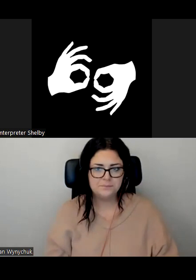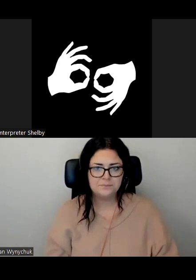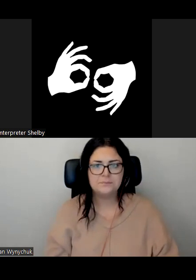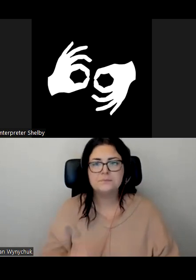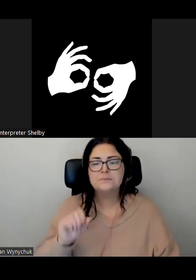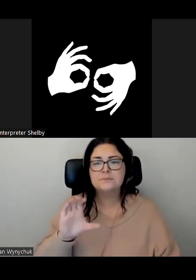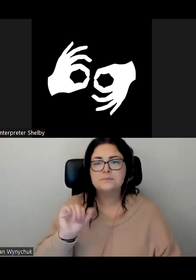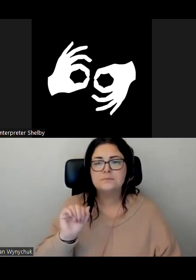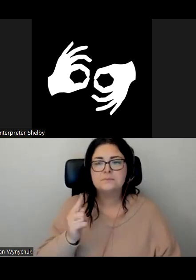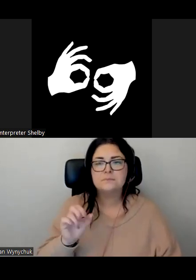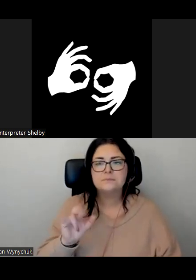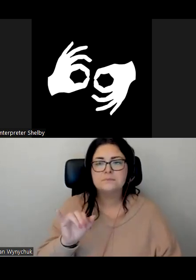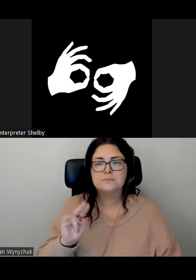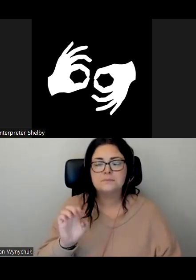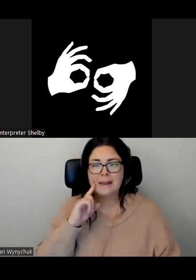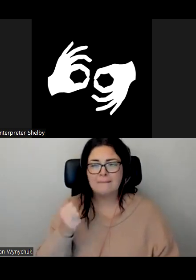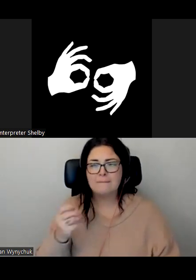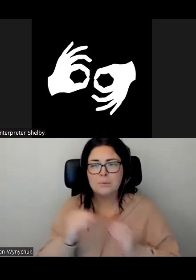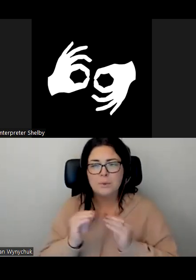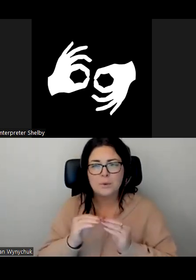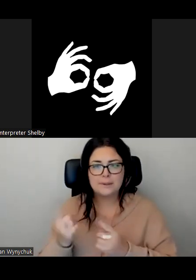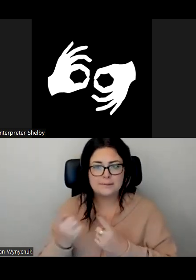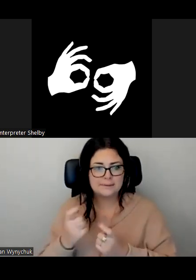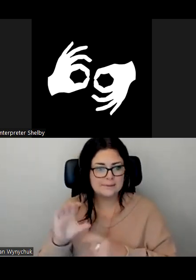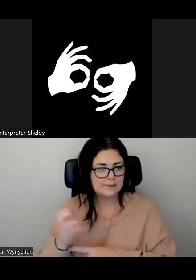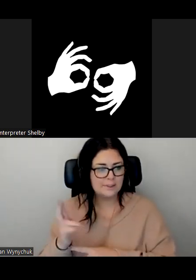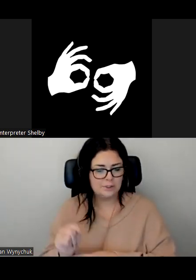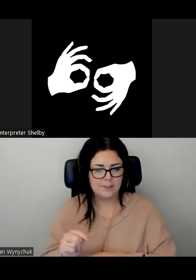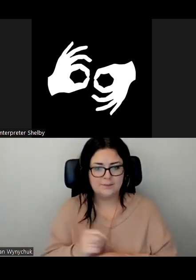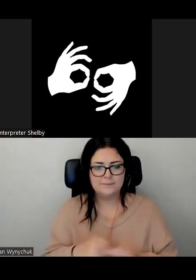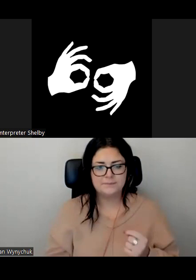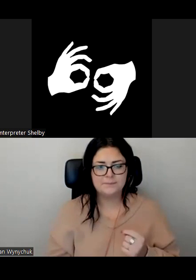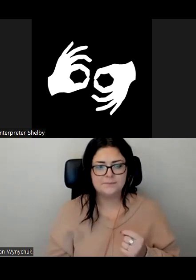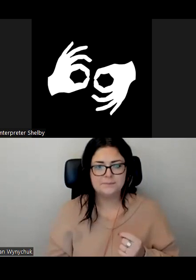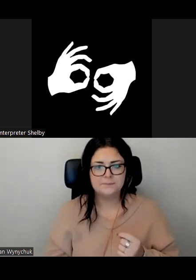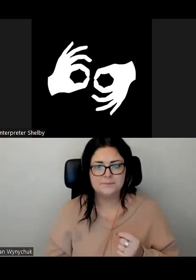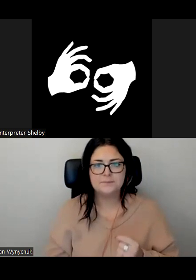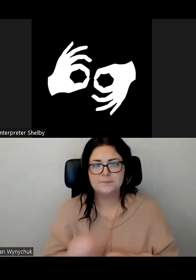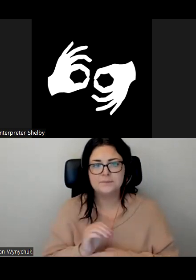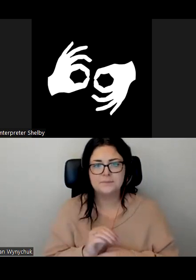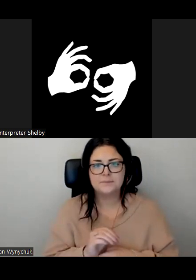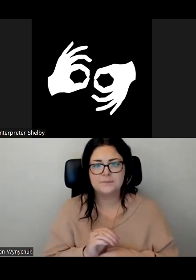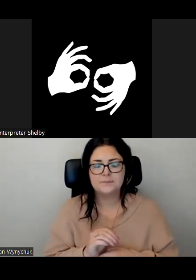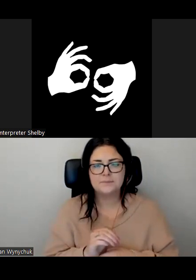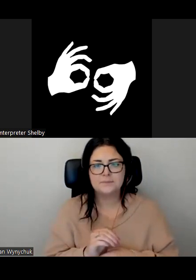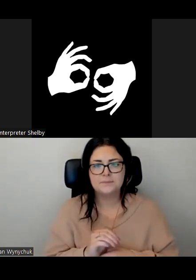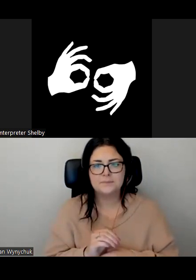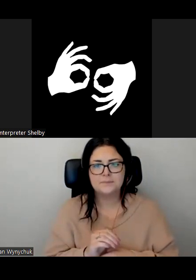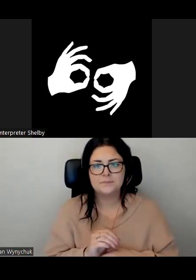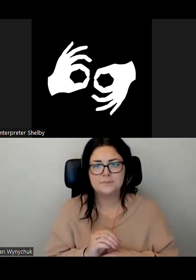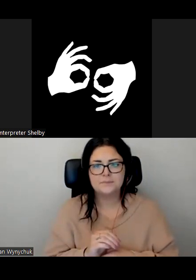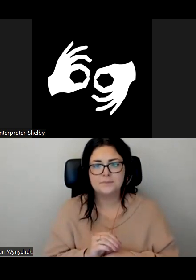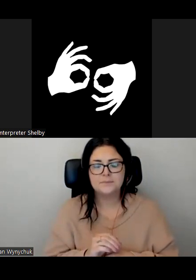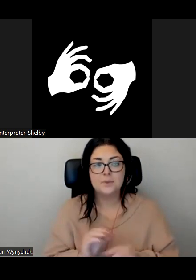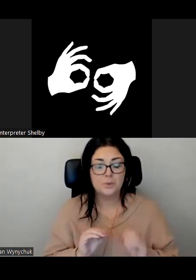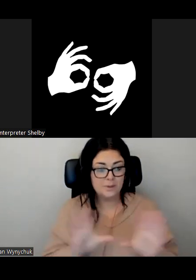Thank you. We do have a couple of other questions in the chat, Sarah. Sure. We have a comment here, first of all, and then a question. It says, very clear, Sarah,